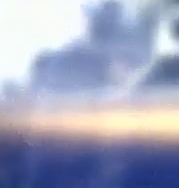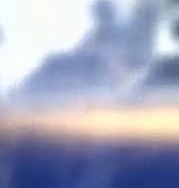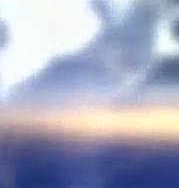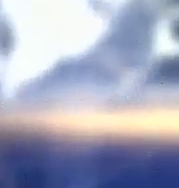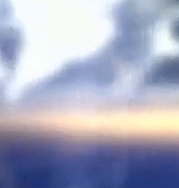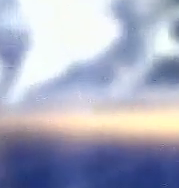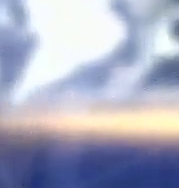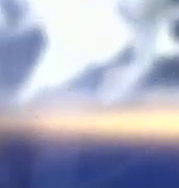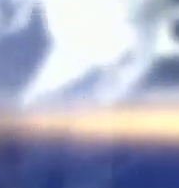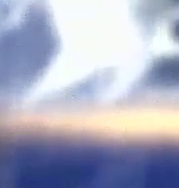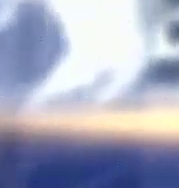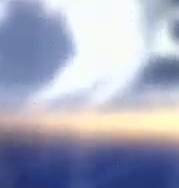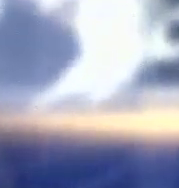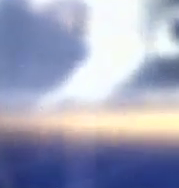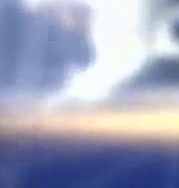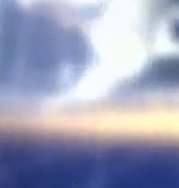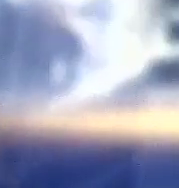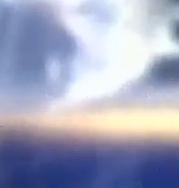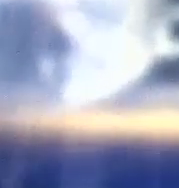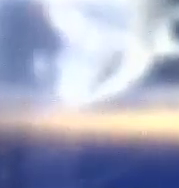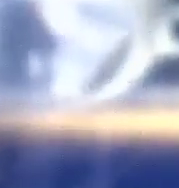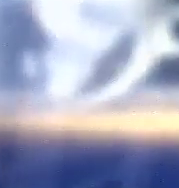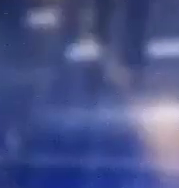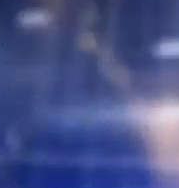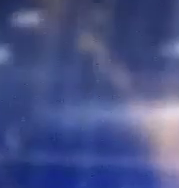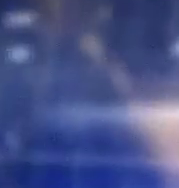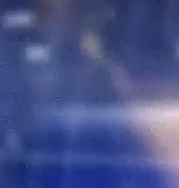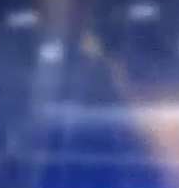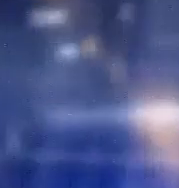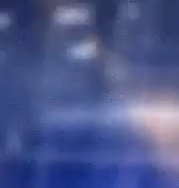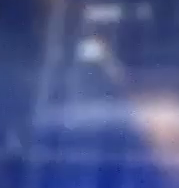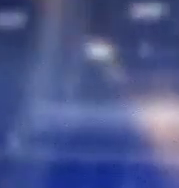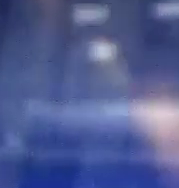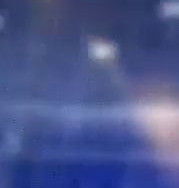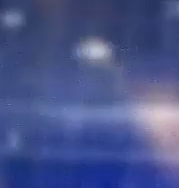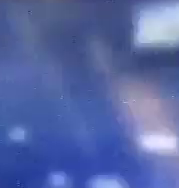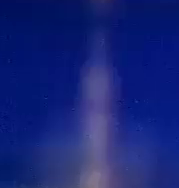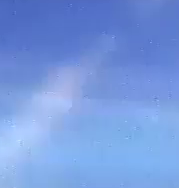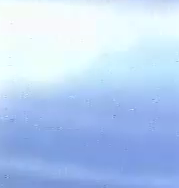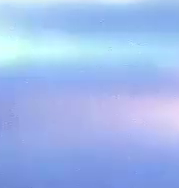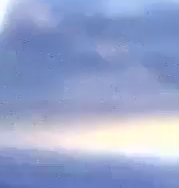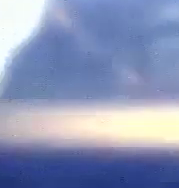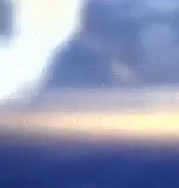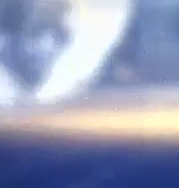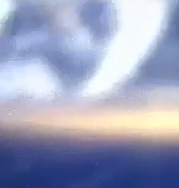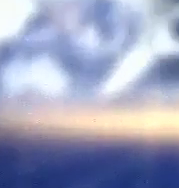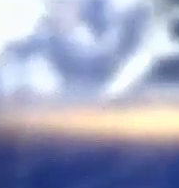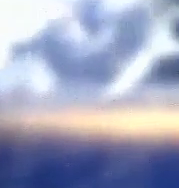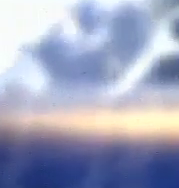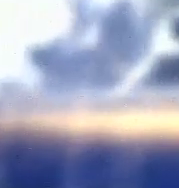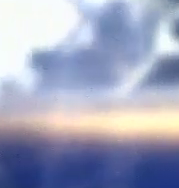this Wednesday. The event is spearheaded by the Association of Chartered Certified Accountants and the Bahamas Chamber of Commerce and